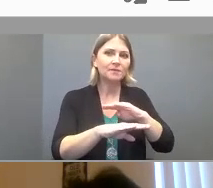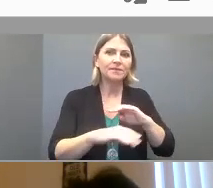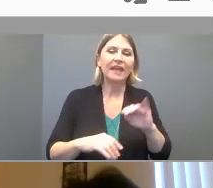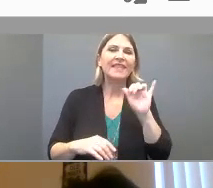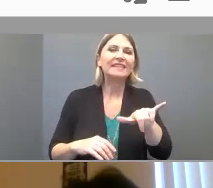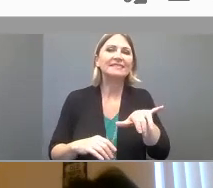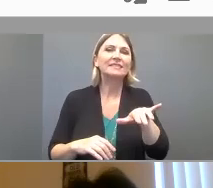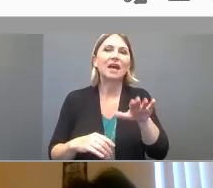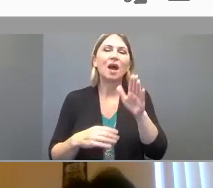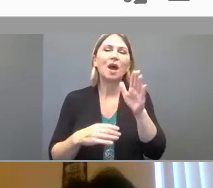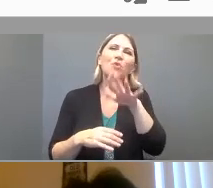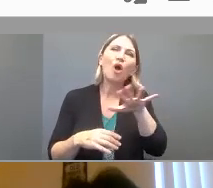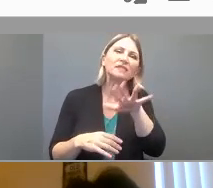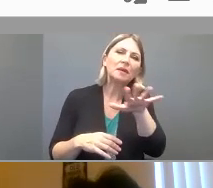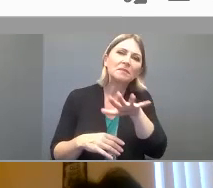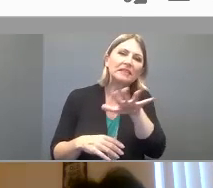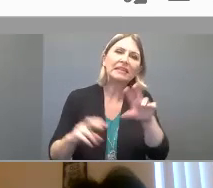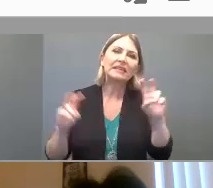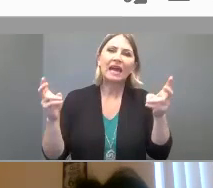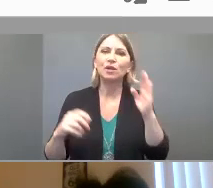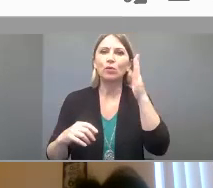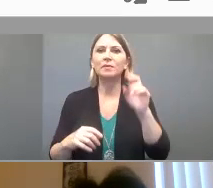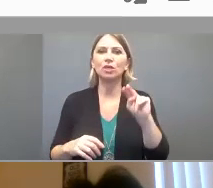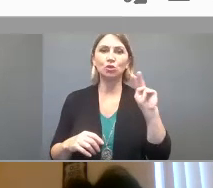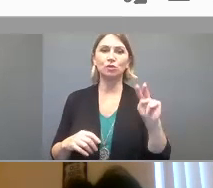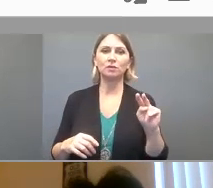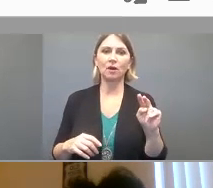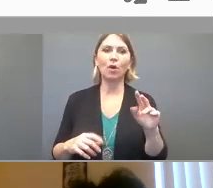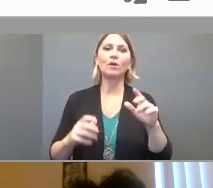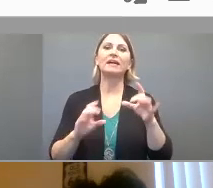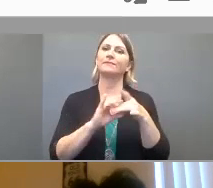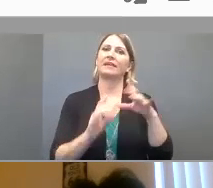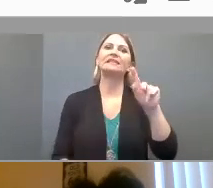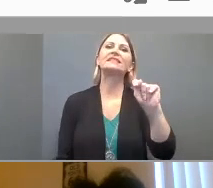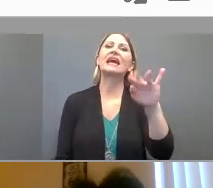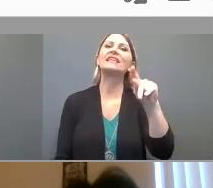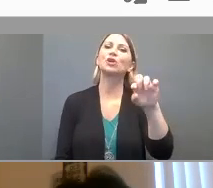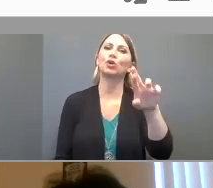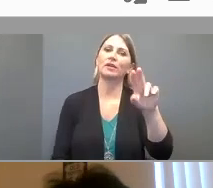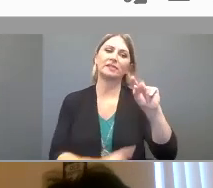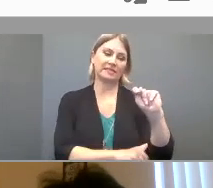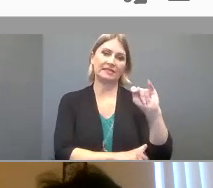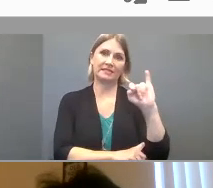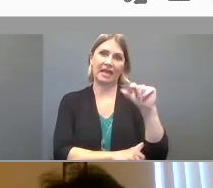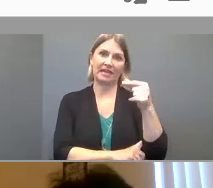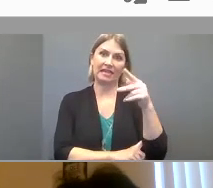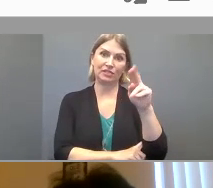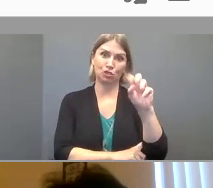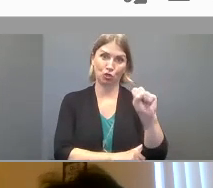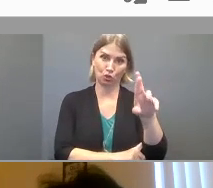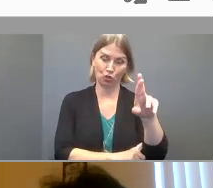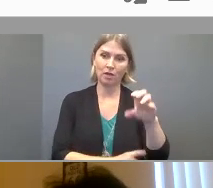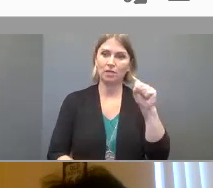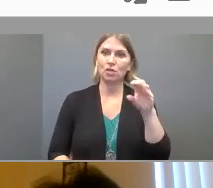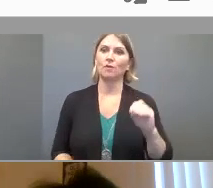approximately tighter upper bound would be 2 of n squared. Now, can you tell me why C should be